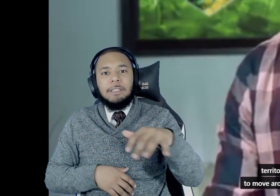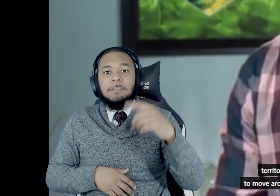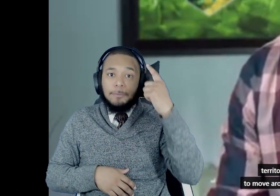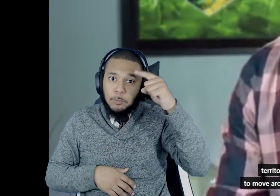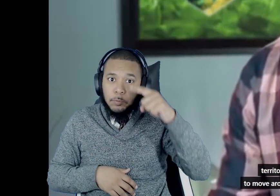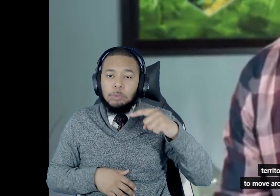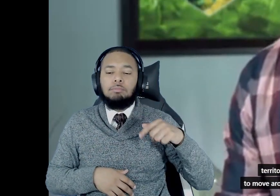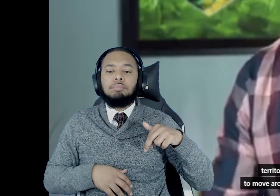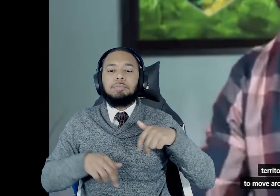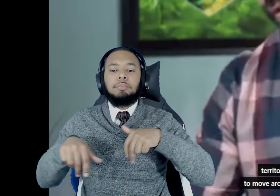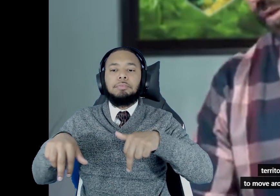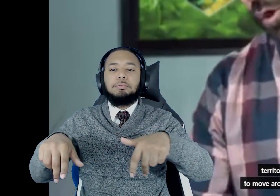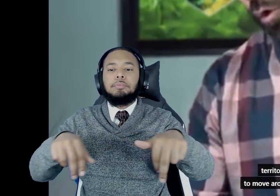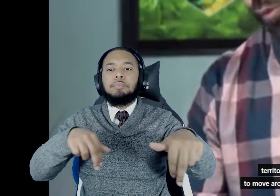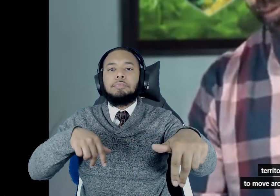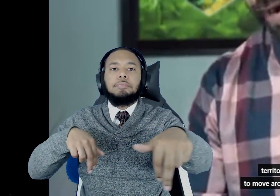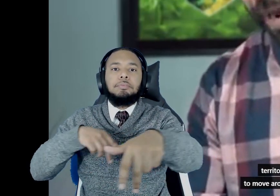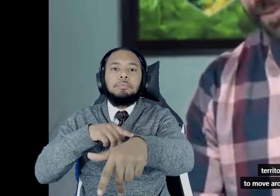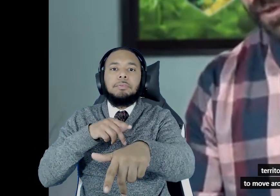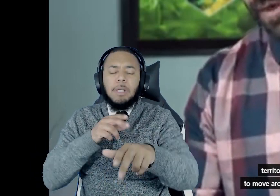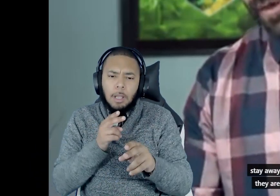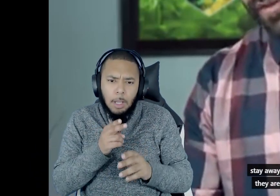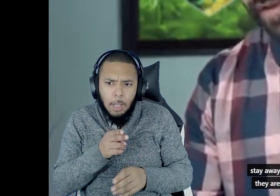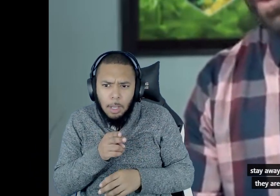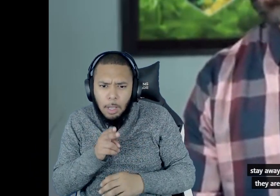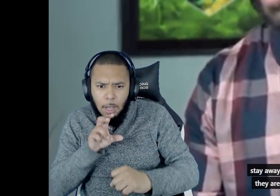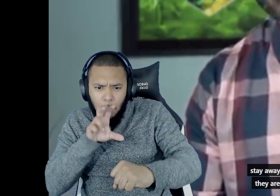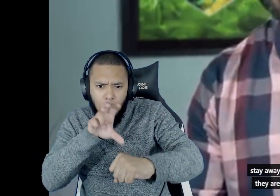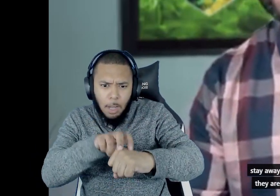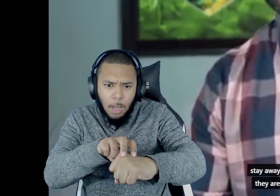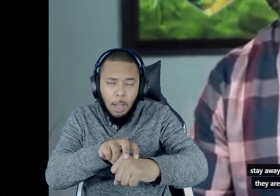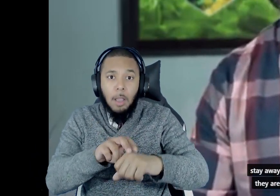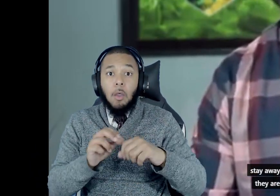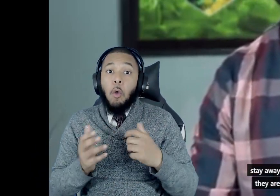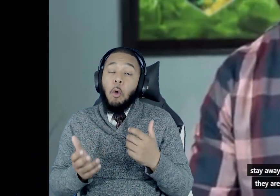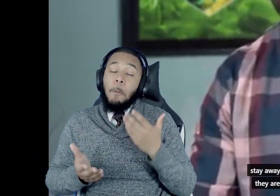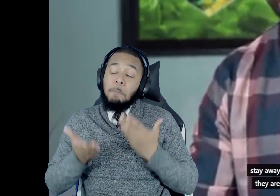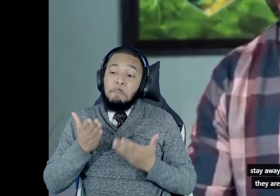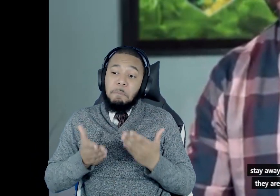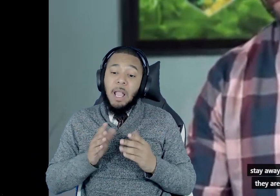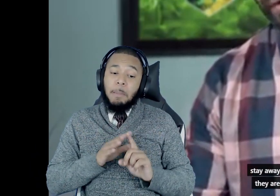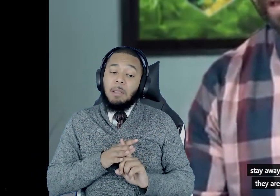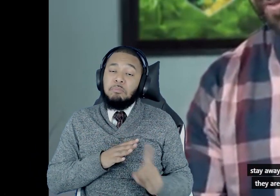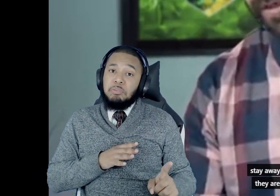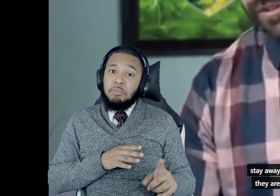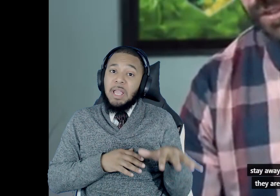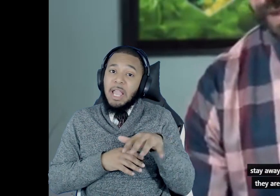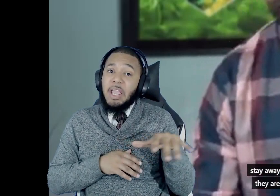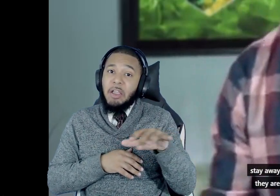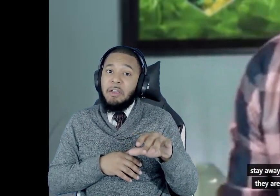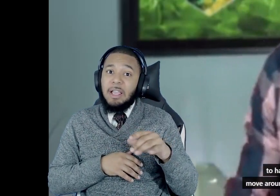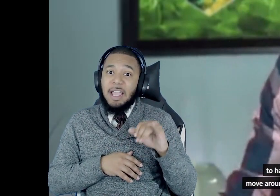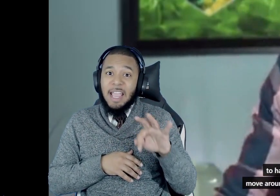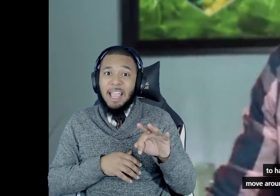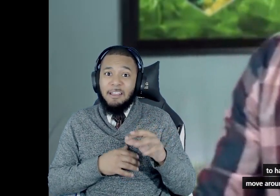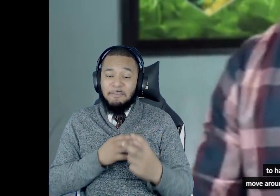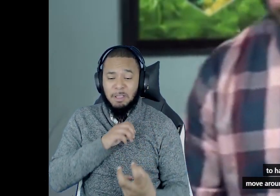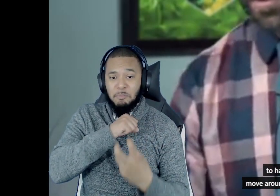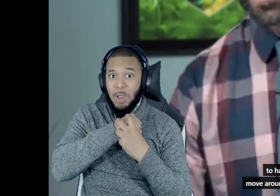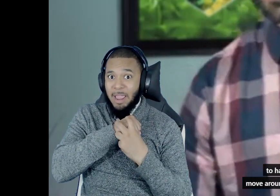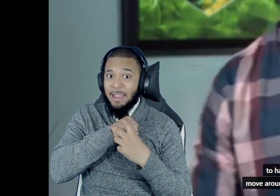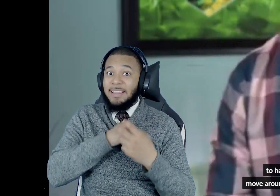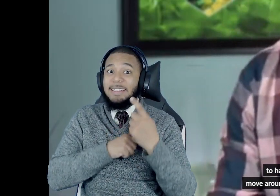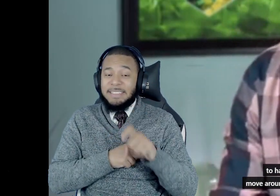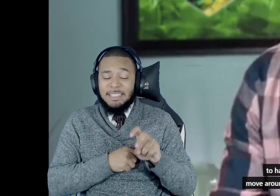around, to either hunt or perhaps stay away from being hunted, right? If they are the prey species, they have to have,